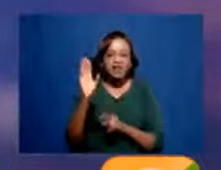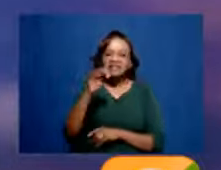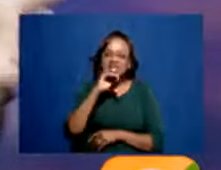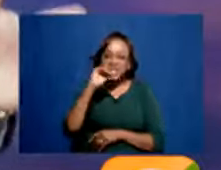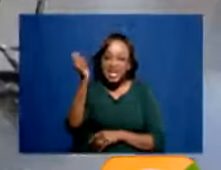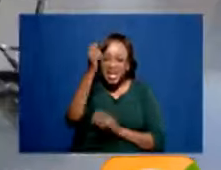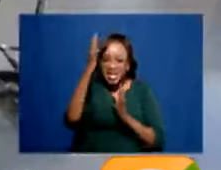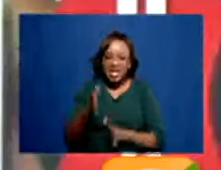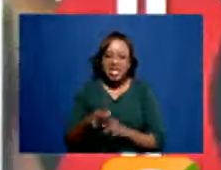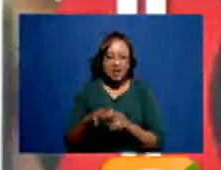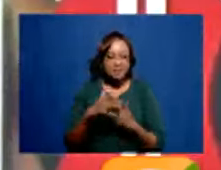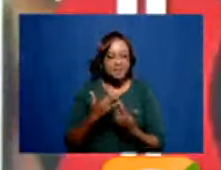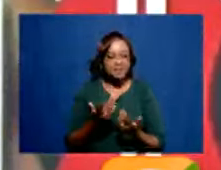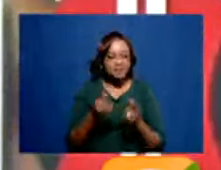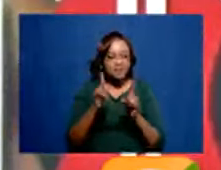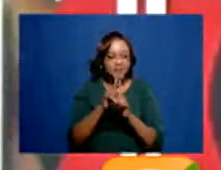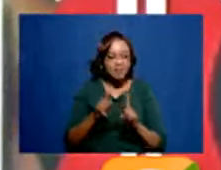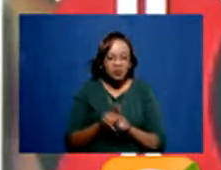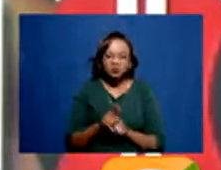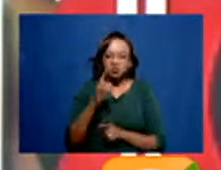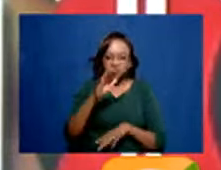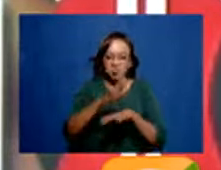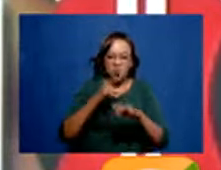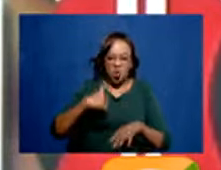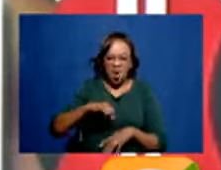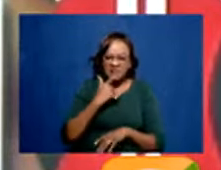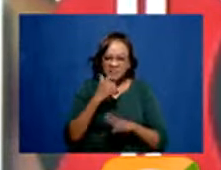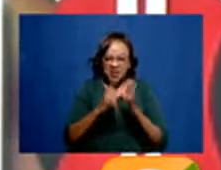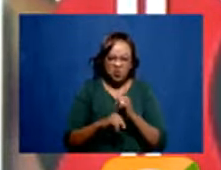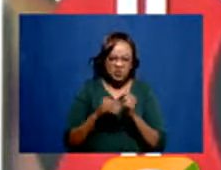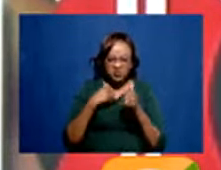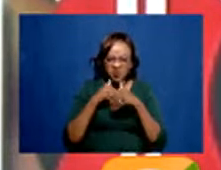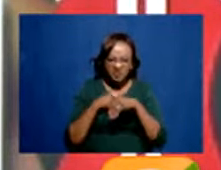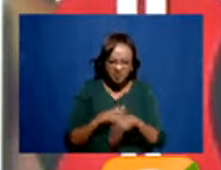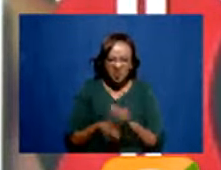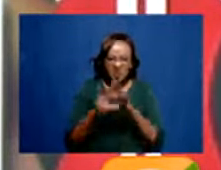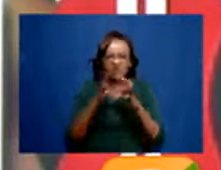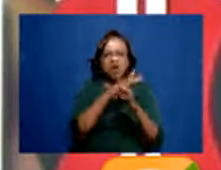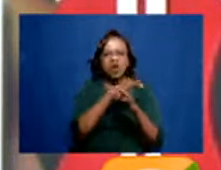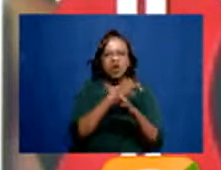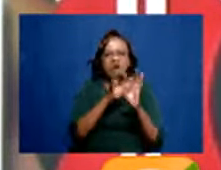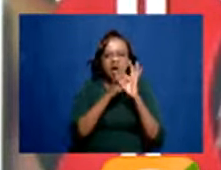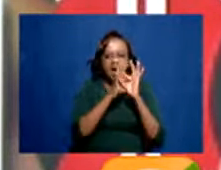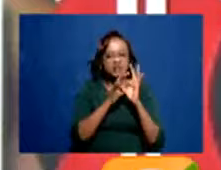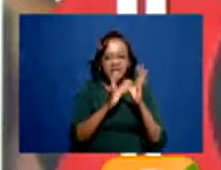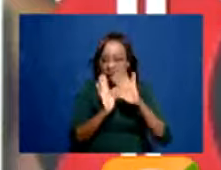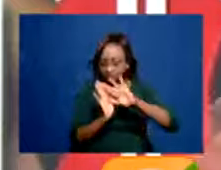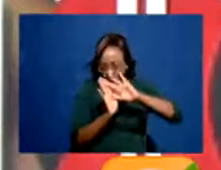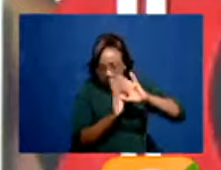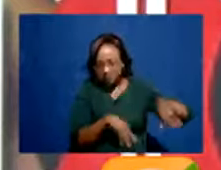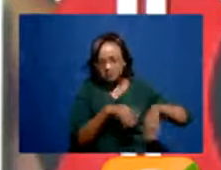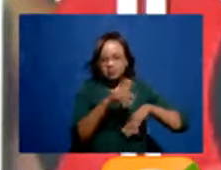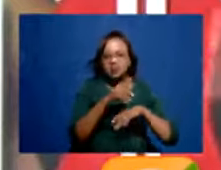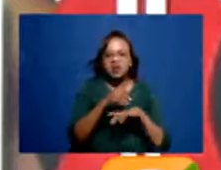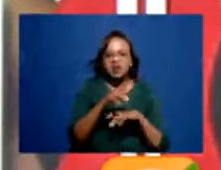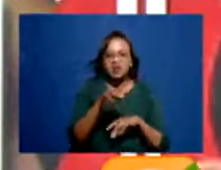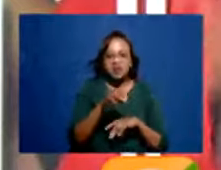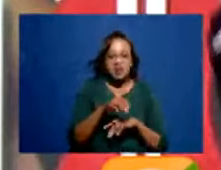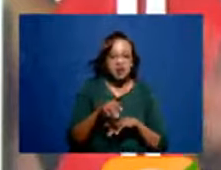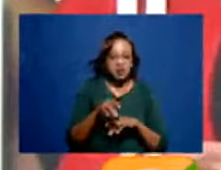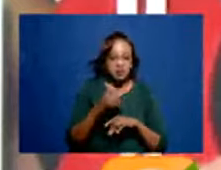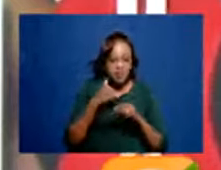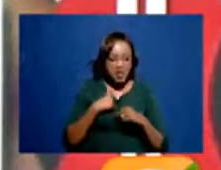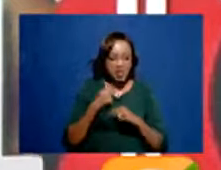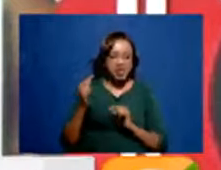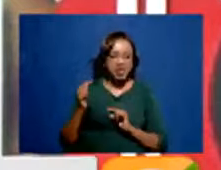hold on. No, Sifuna. Not call us here under Pokomo customary law. Correct. So let him take Pokomo customary law back to Garsen. I